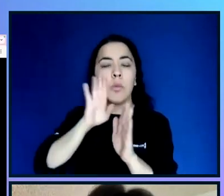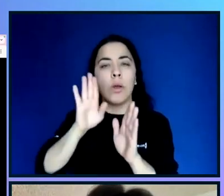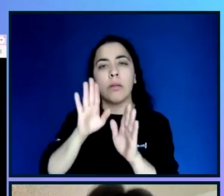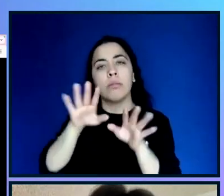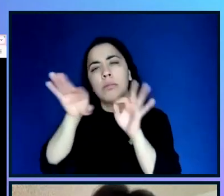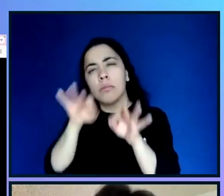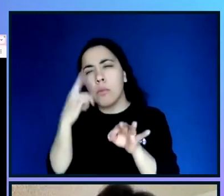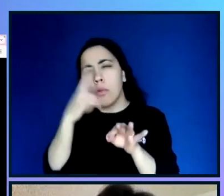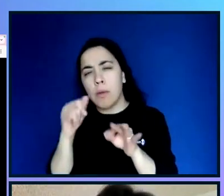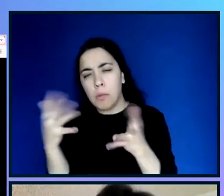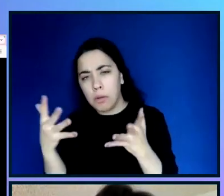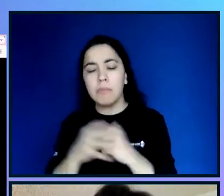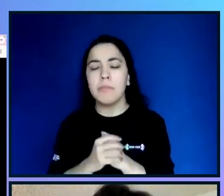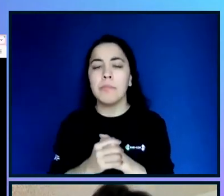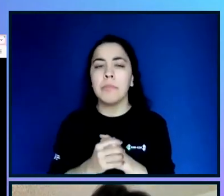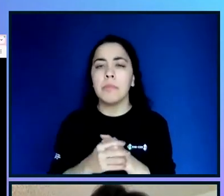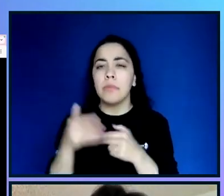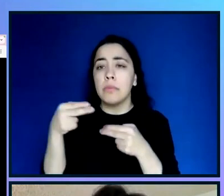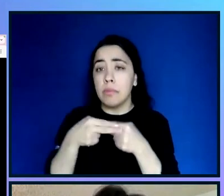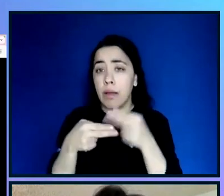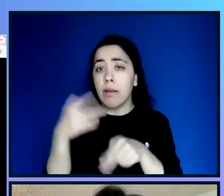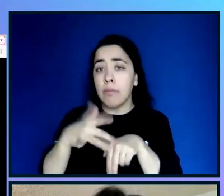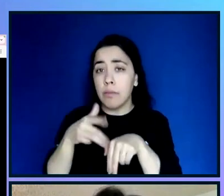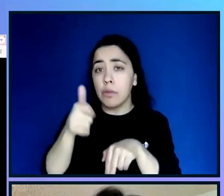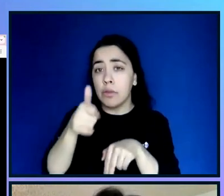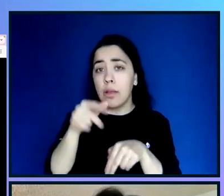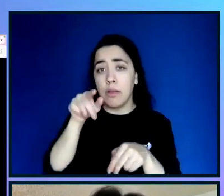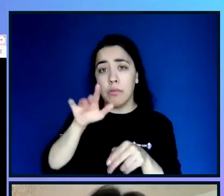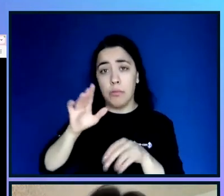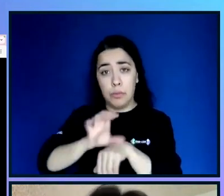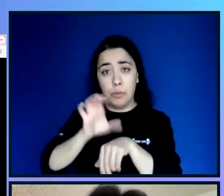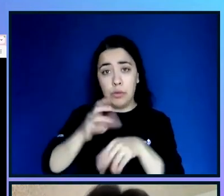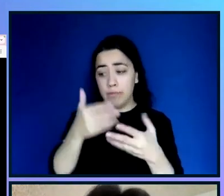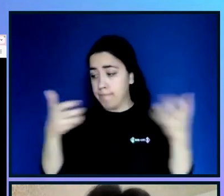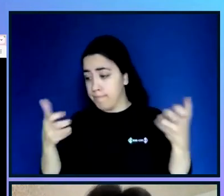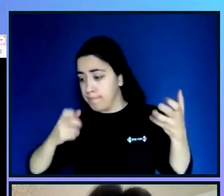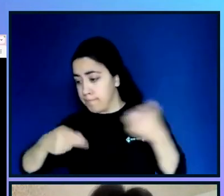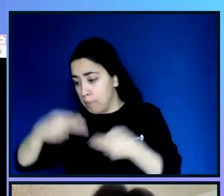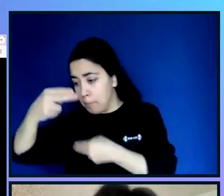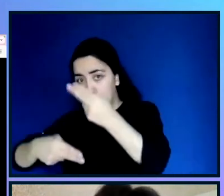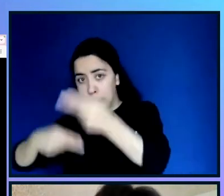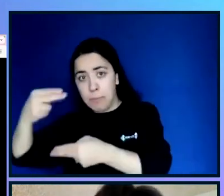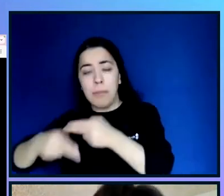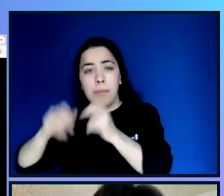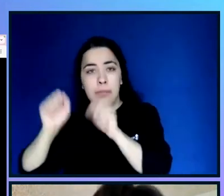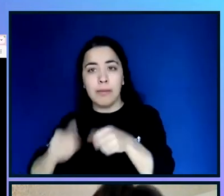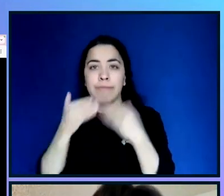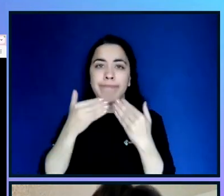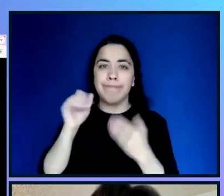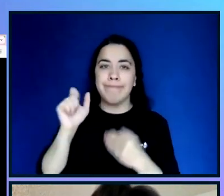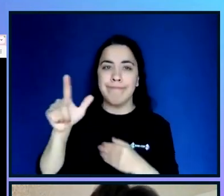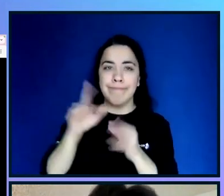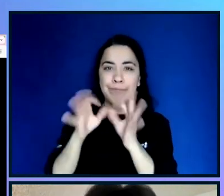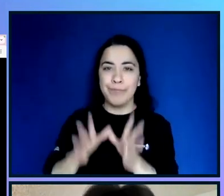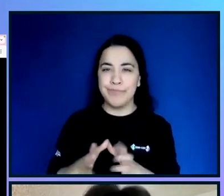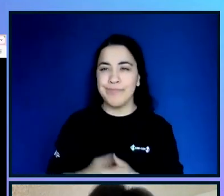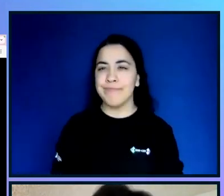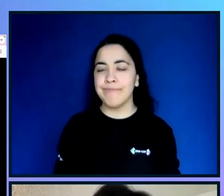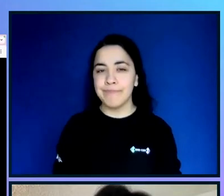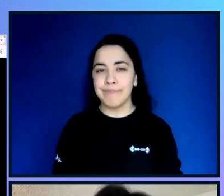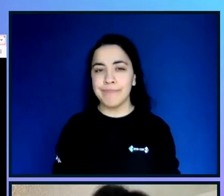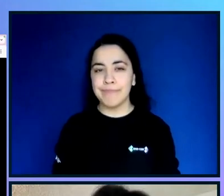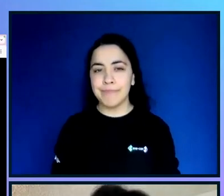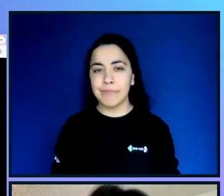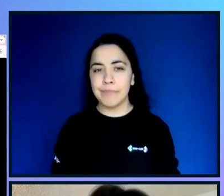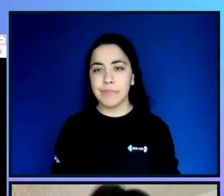deck is available for folks to follow on their own. And lastly, we want to thank our ASL interpreters for their work today. I'm excited